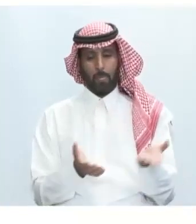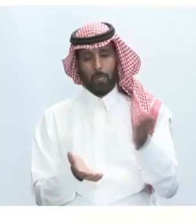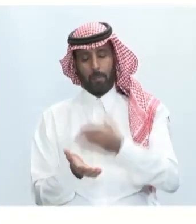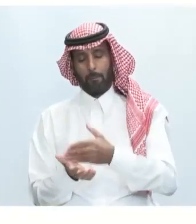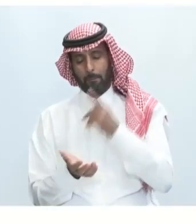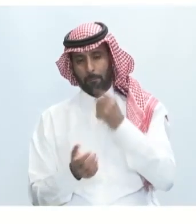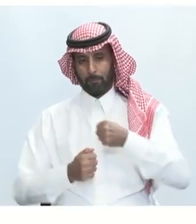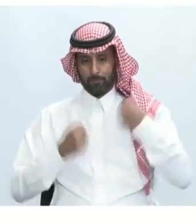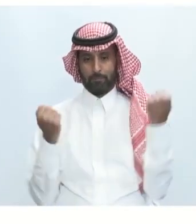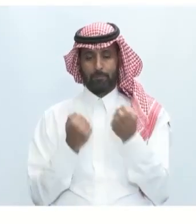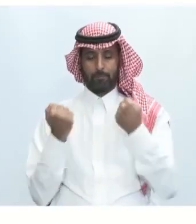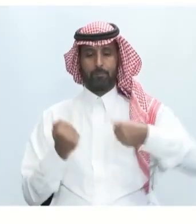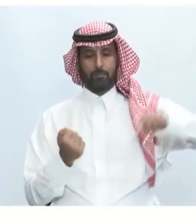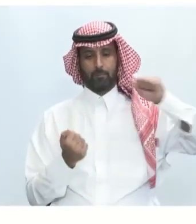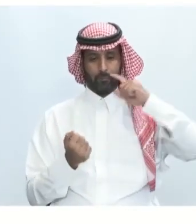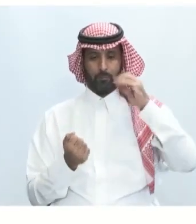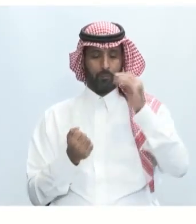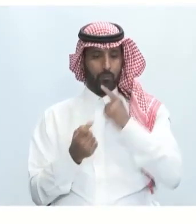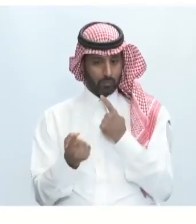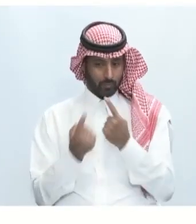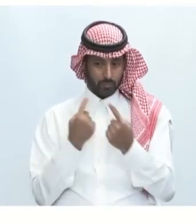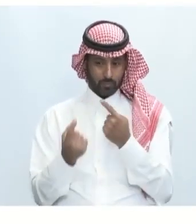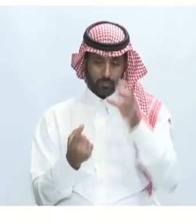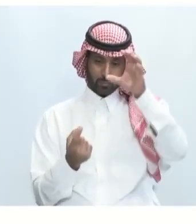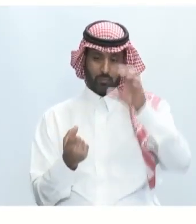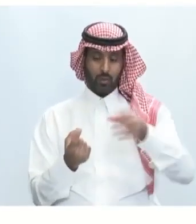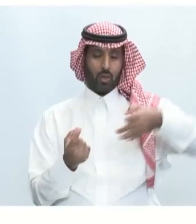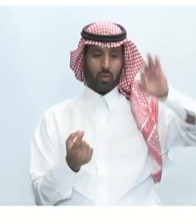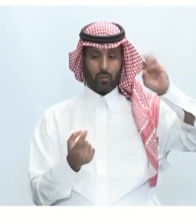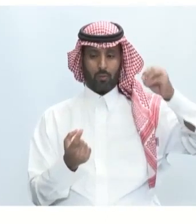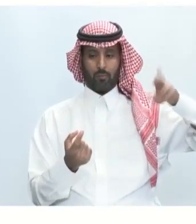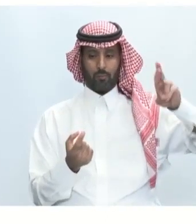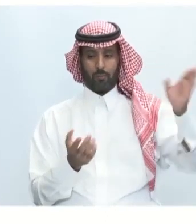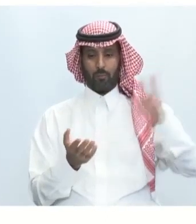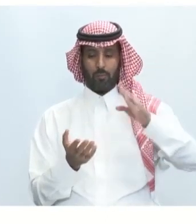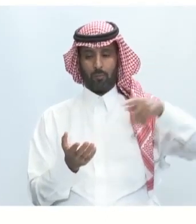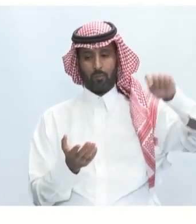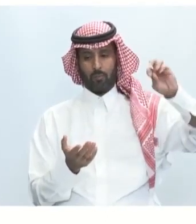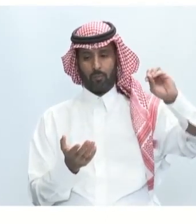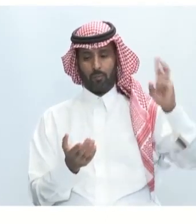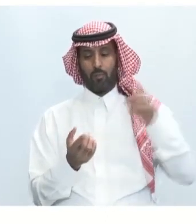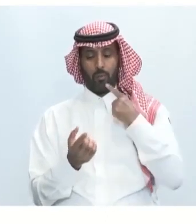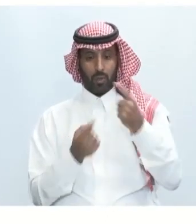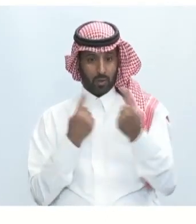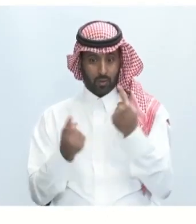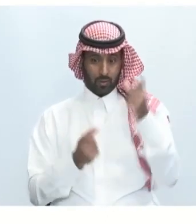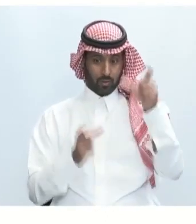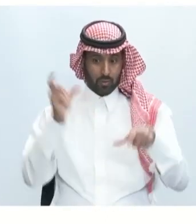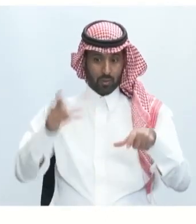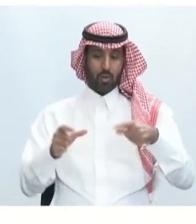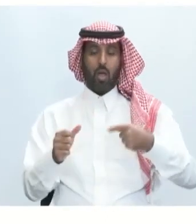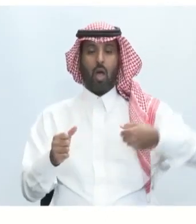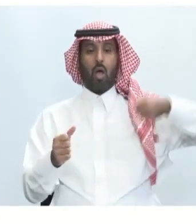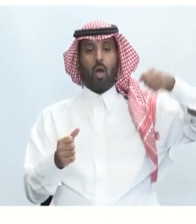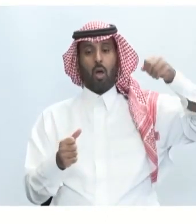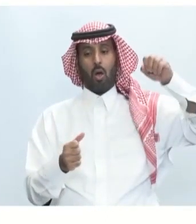to the exercise A, complete the conversation with for or to. We have a conversation here between